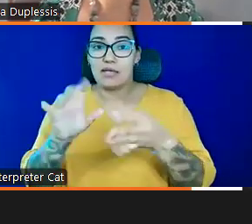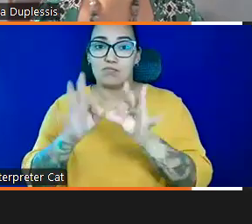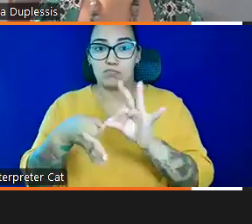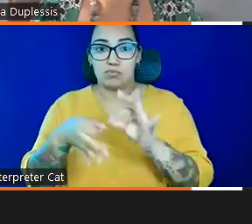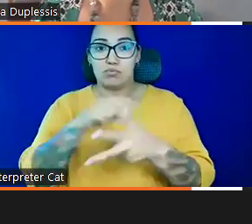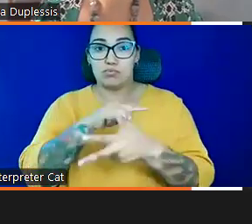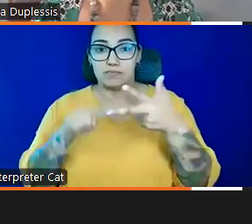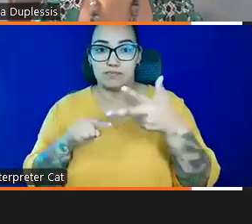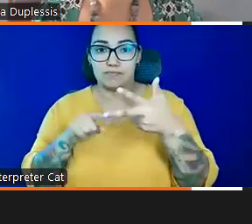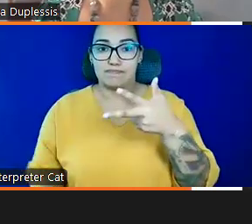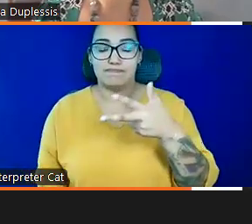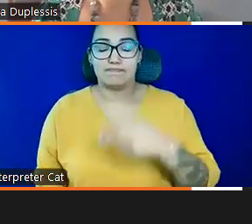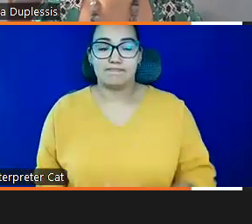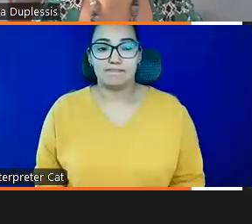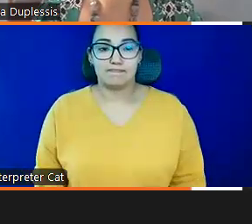interpretation.